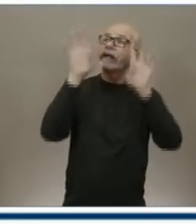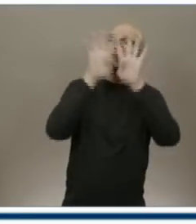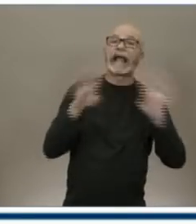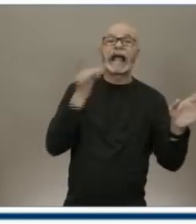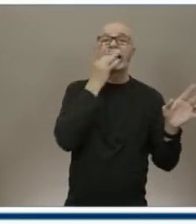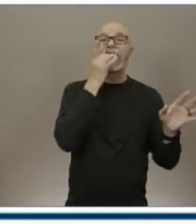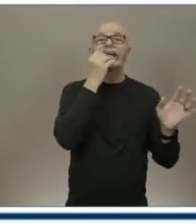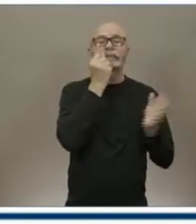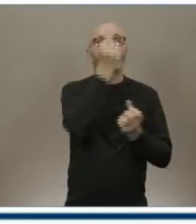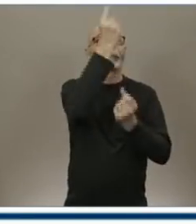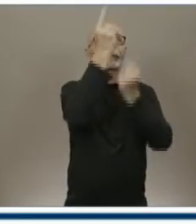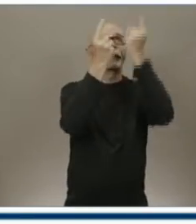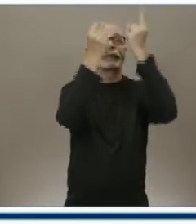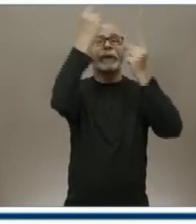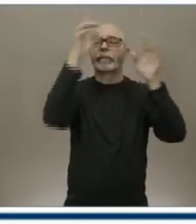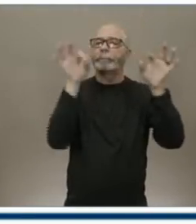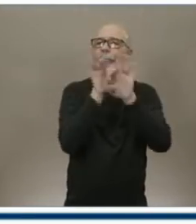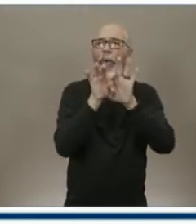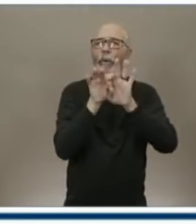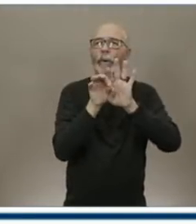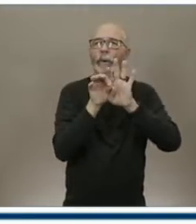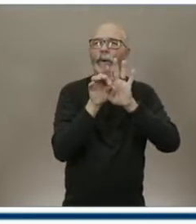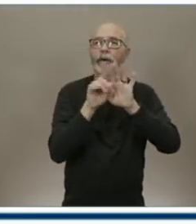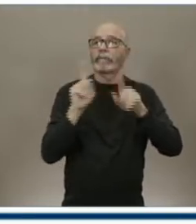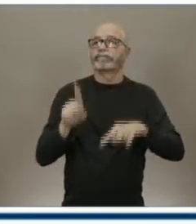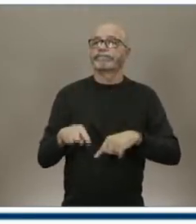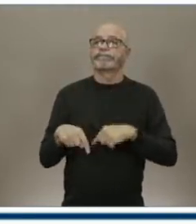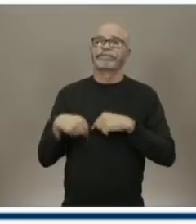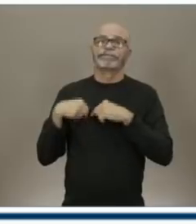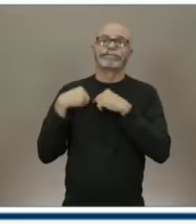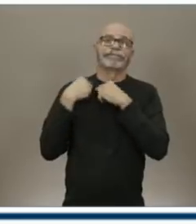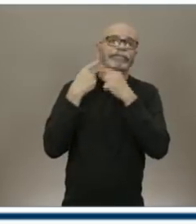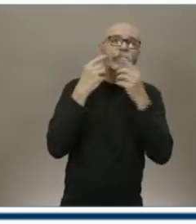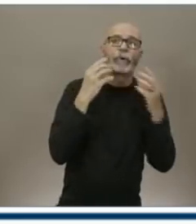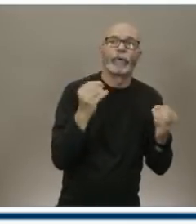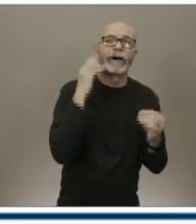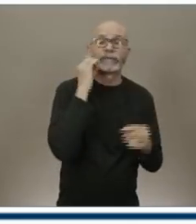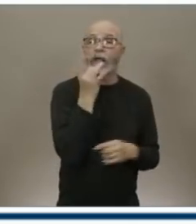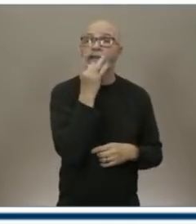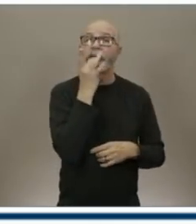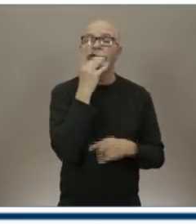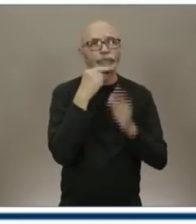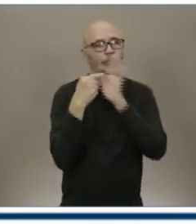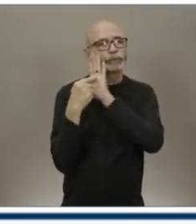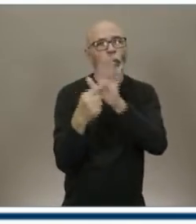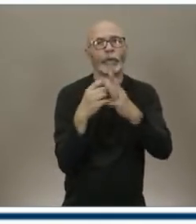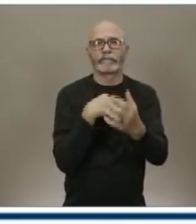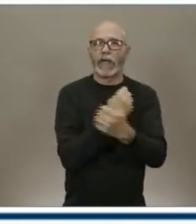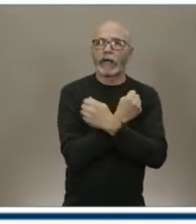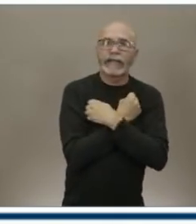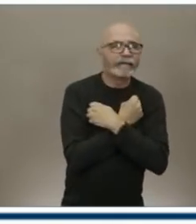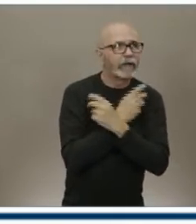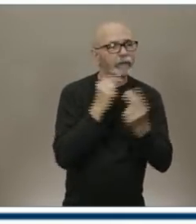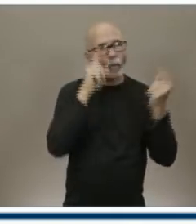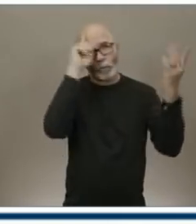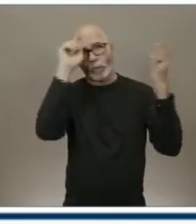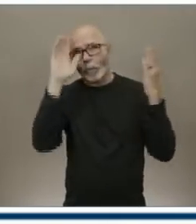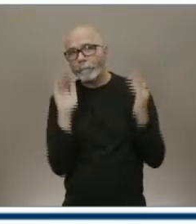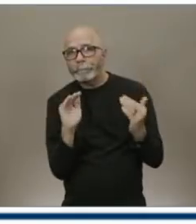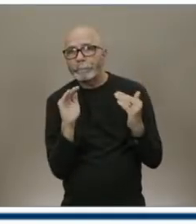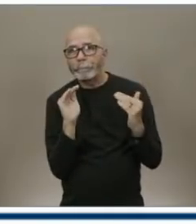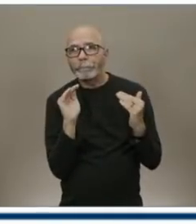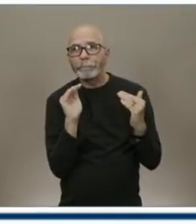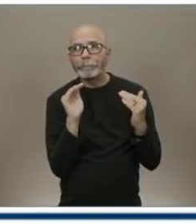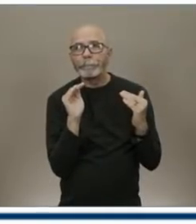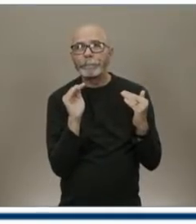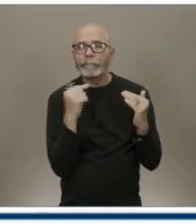It's a celebration of light, love, and hope. And these are the things we could all use a little more of. So from me and my family to yours, to